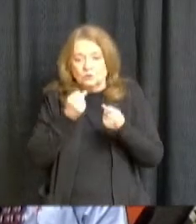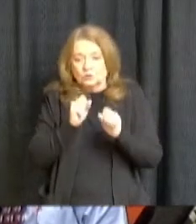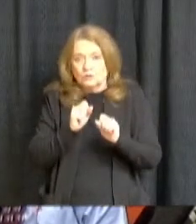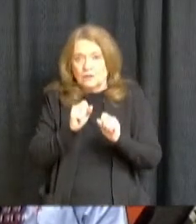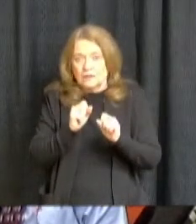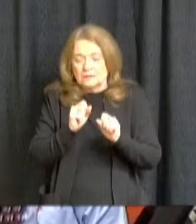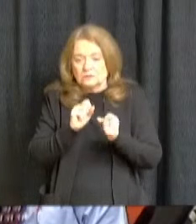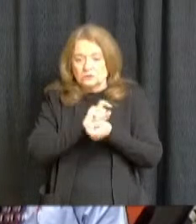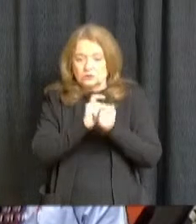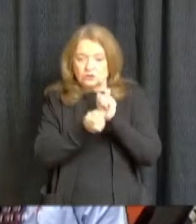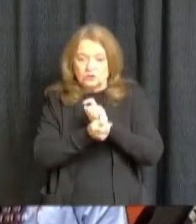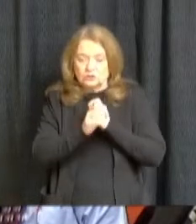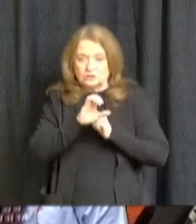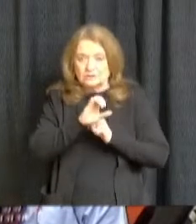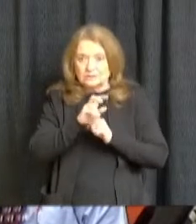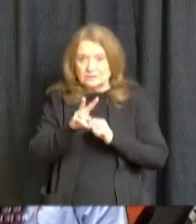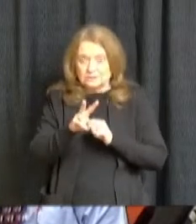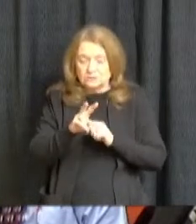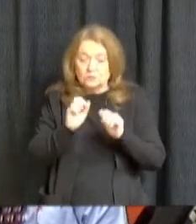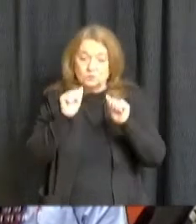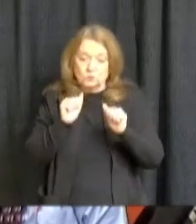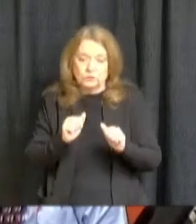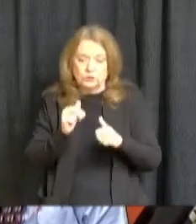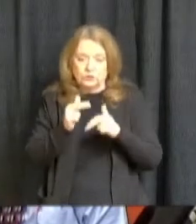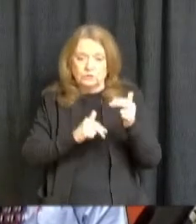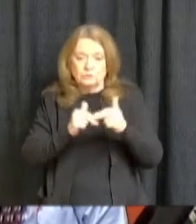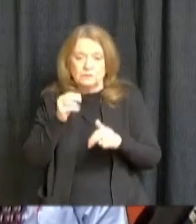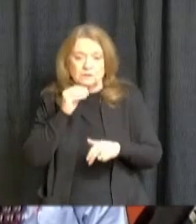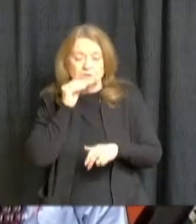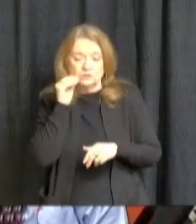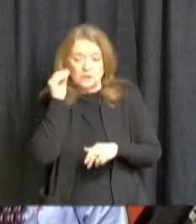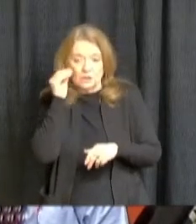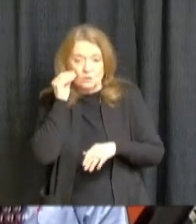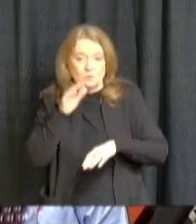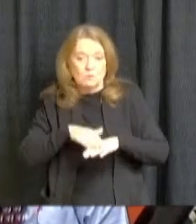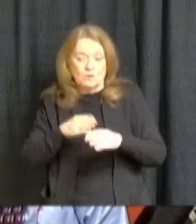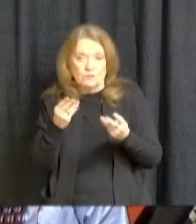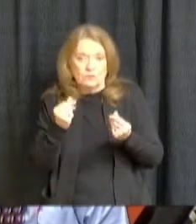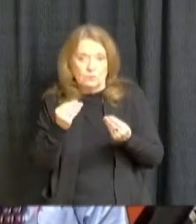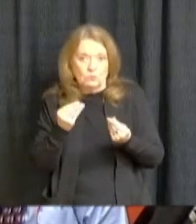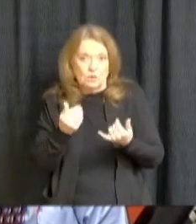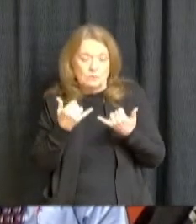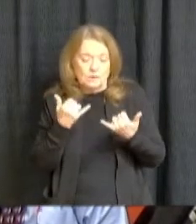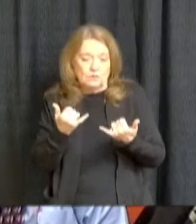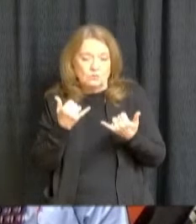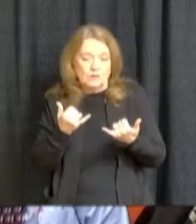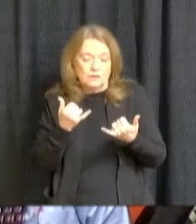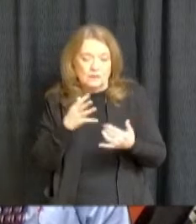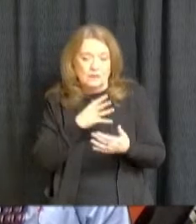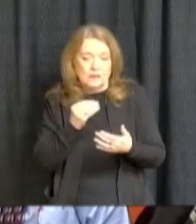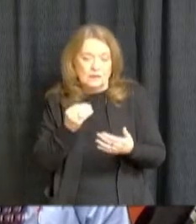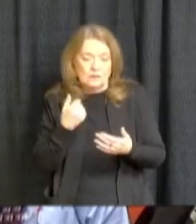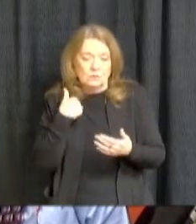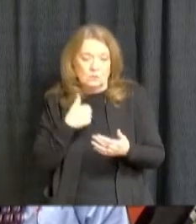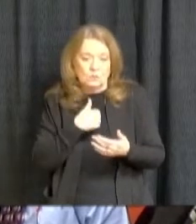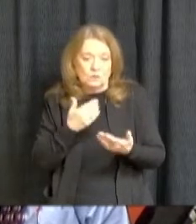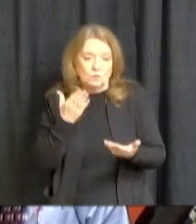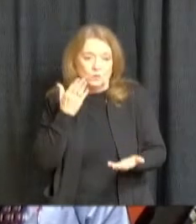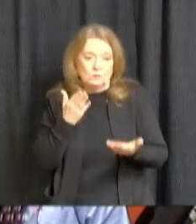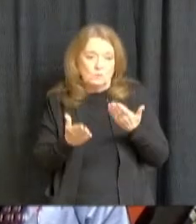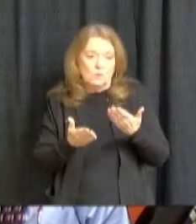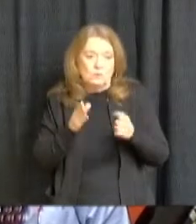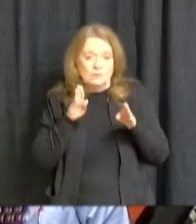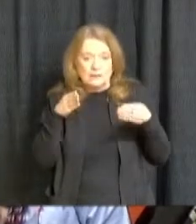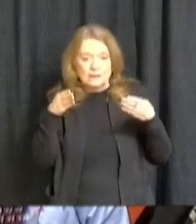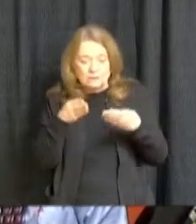to C2. We could build a home on the property right now, and we would probably gear it towards